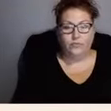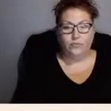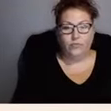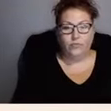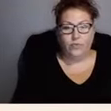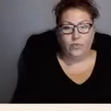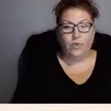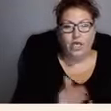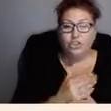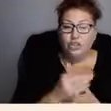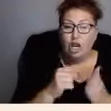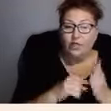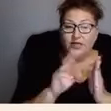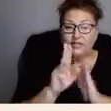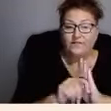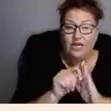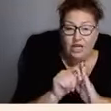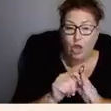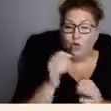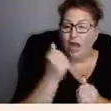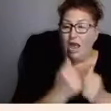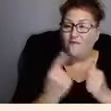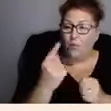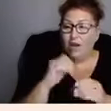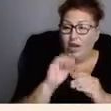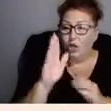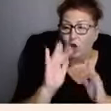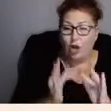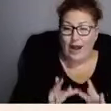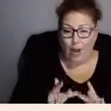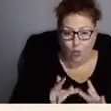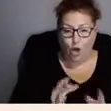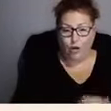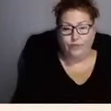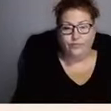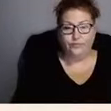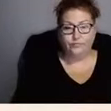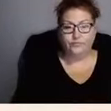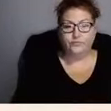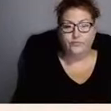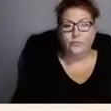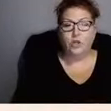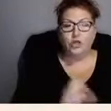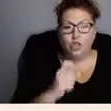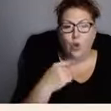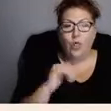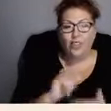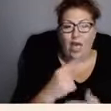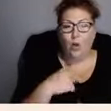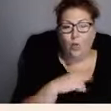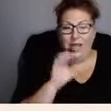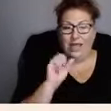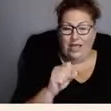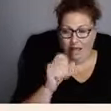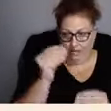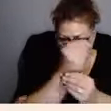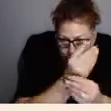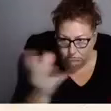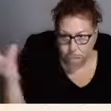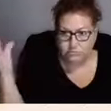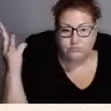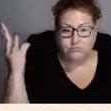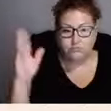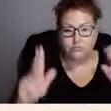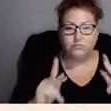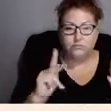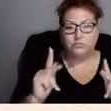video with everyone in your network so we can get the word out and improve the lives